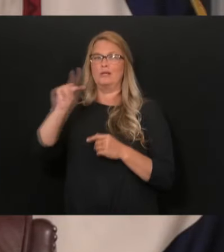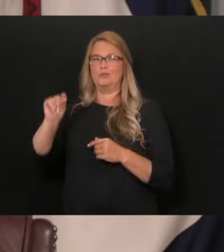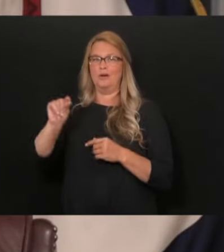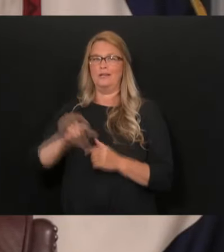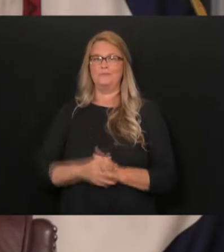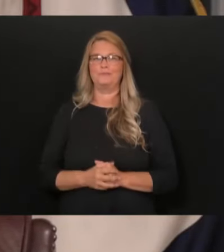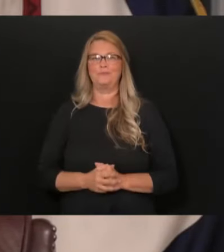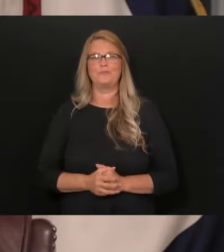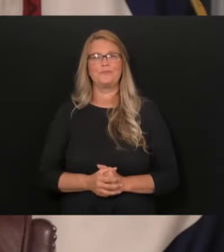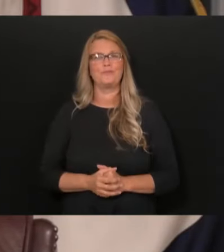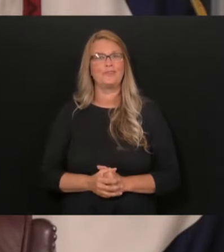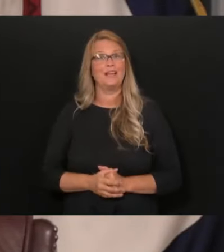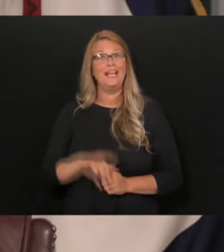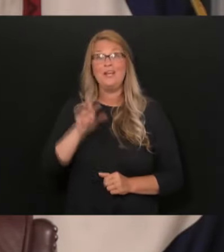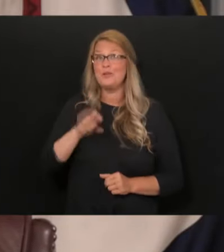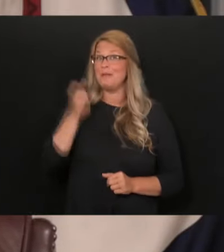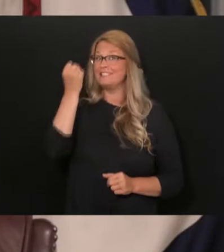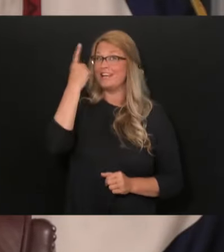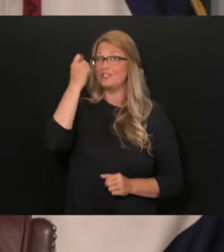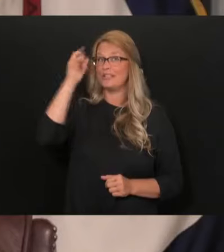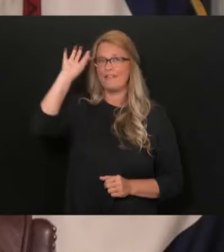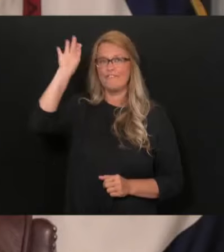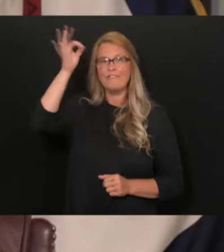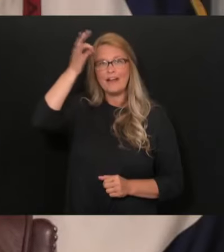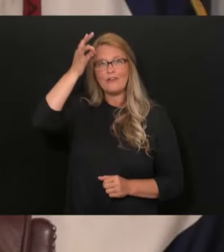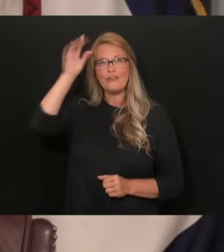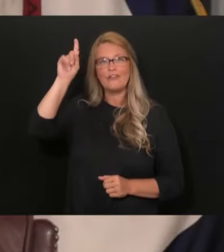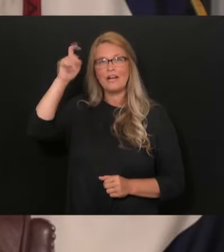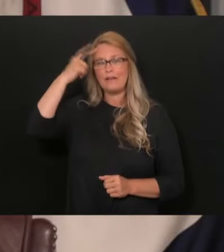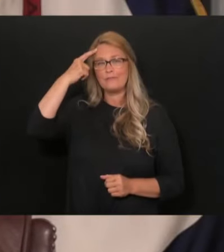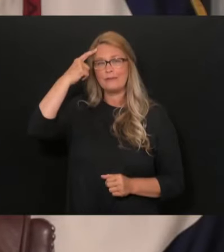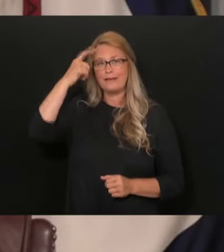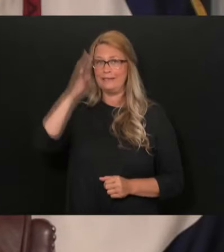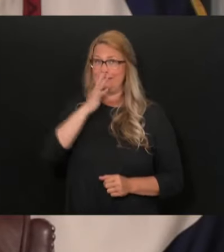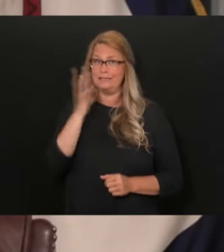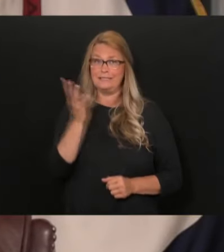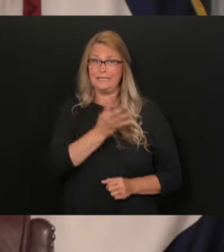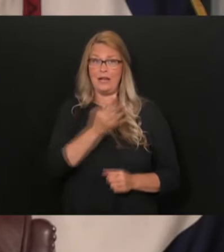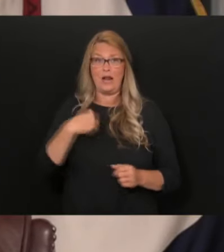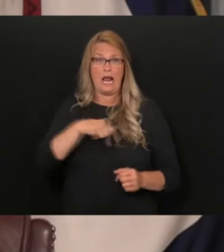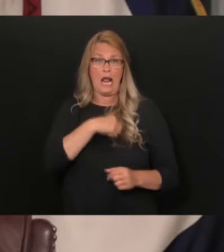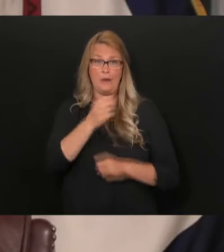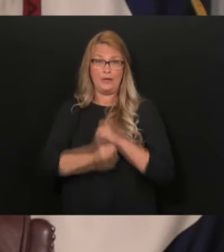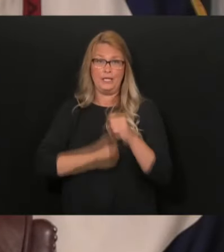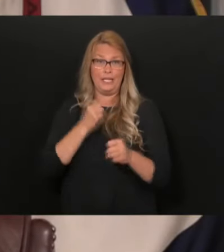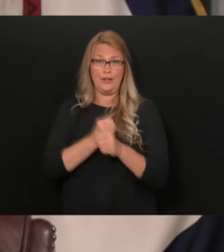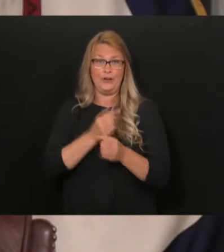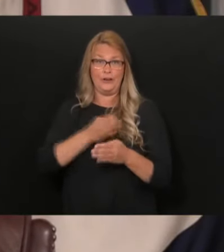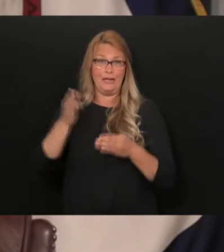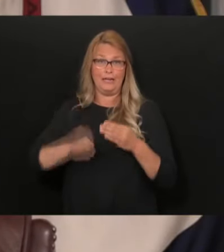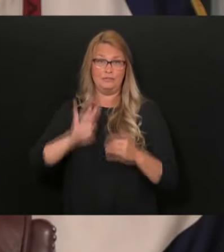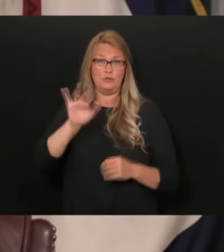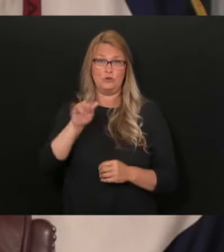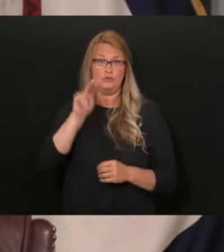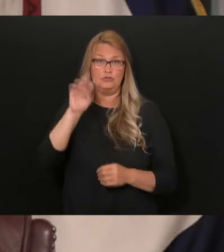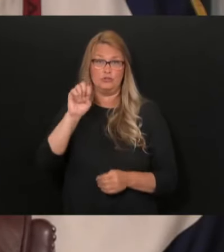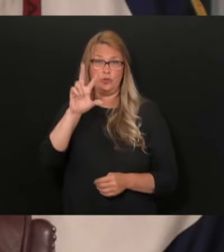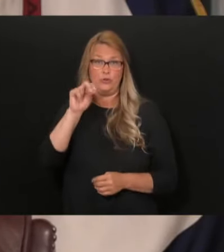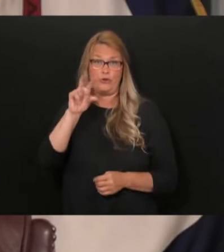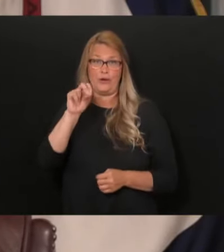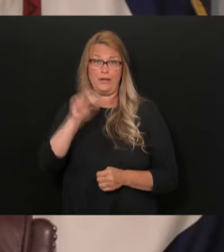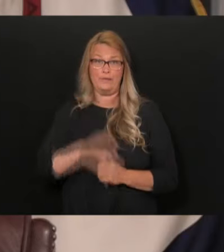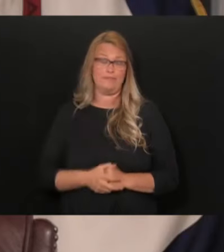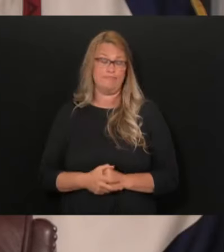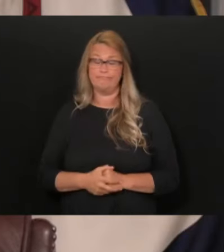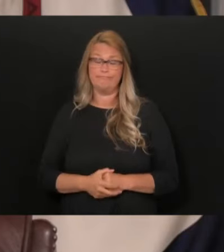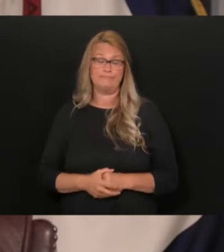is you got to understand the federal government doesn't give a hoot that our year is ending June the 30th. You know,